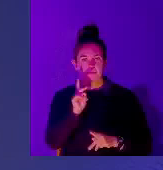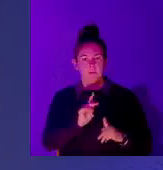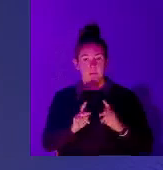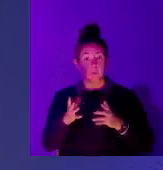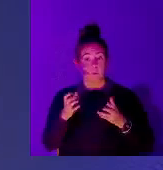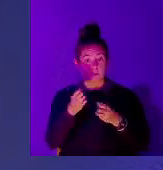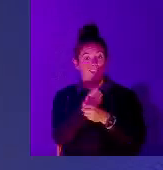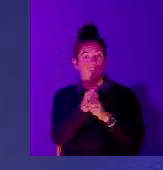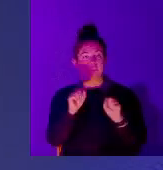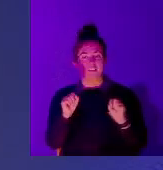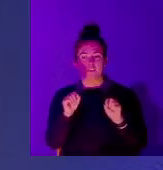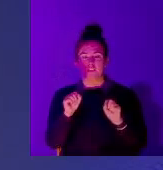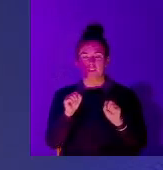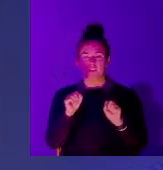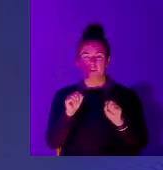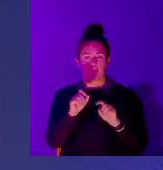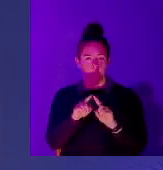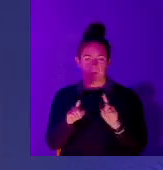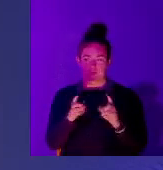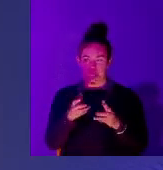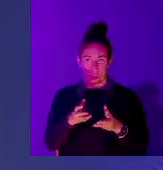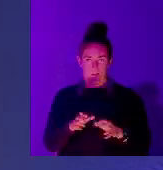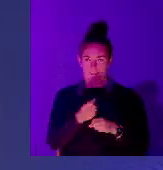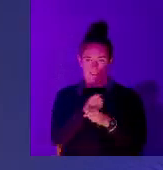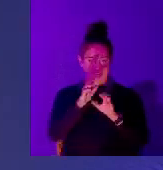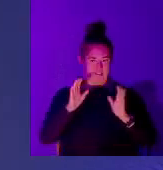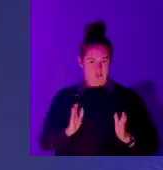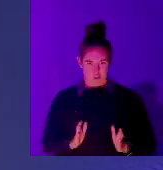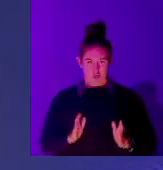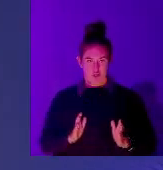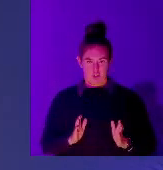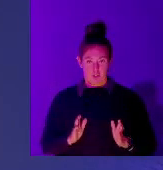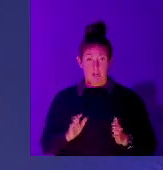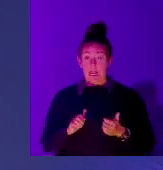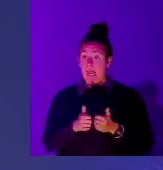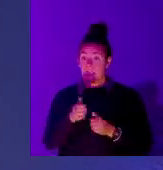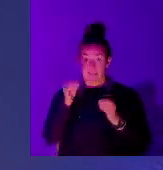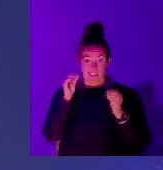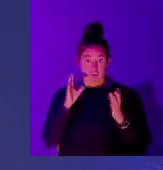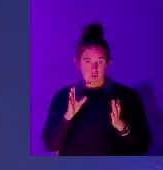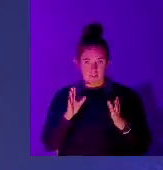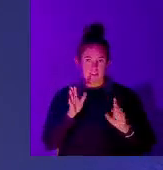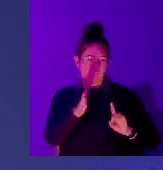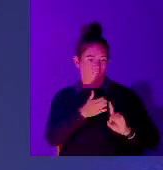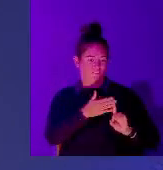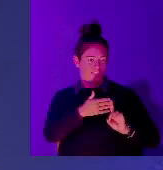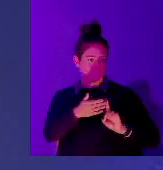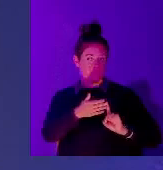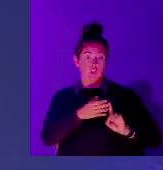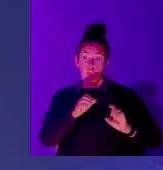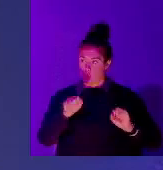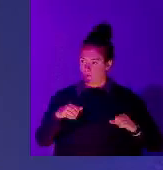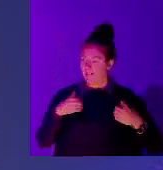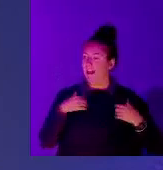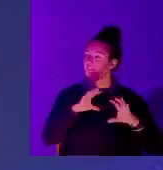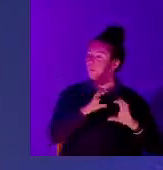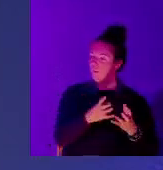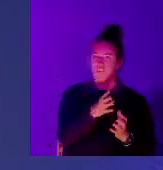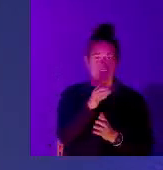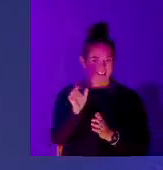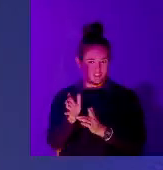Savior. Any teaching that convinces you that you can have the world and Jesus both is